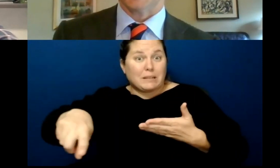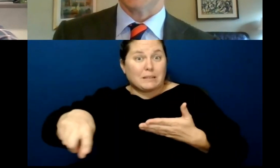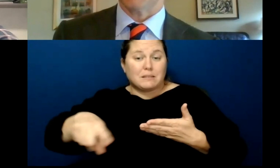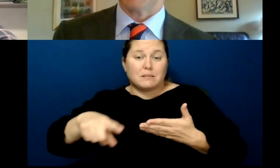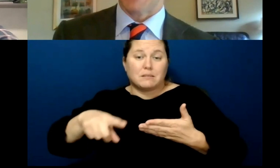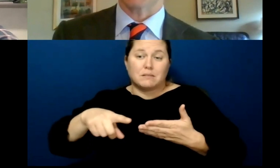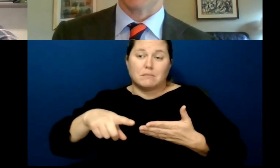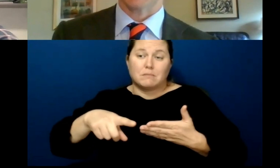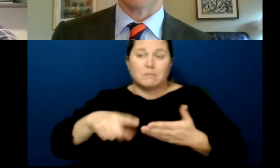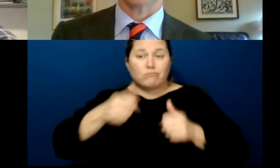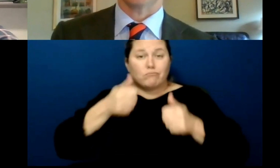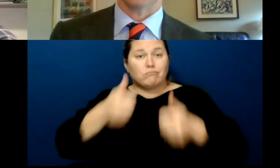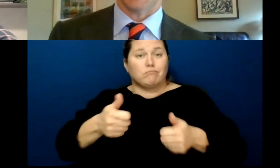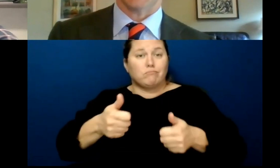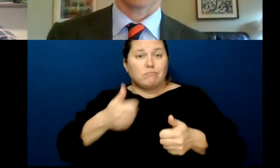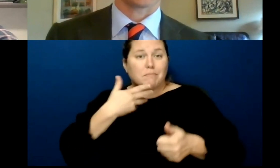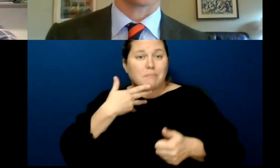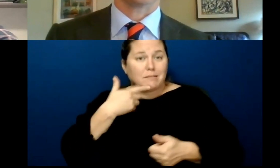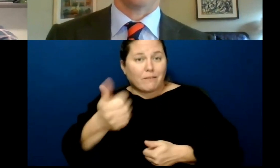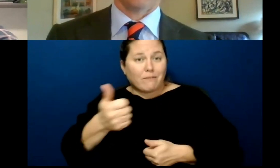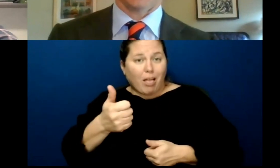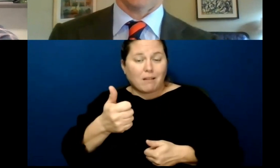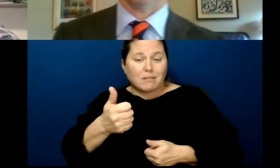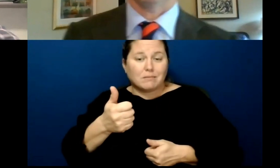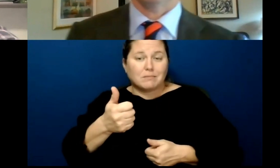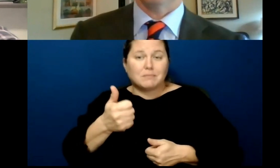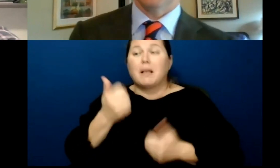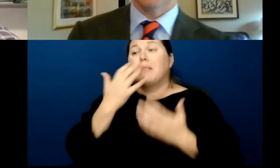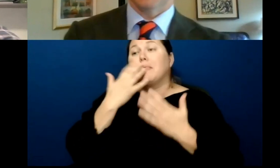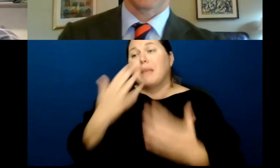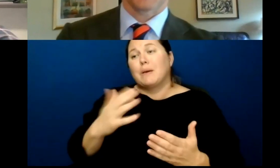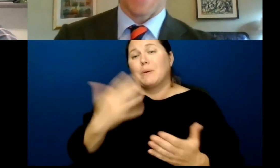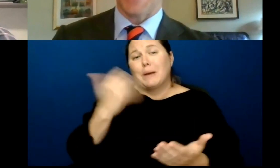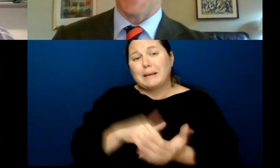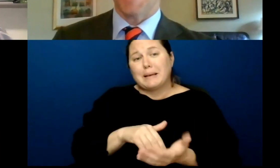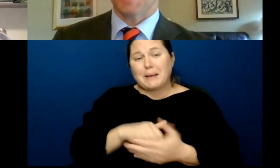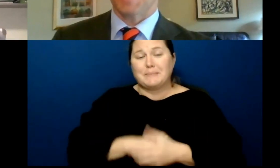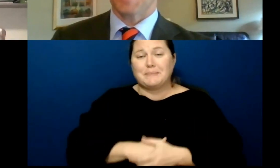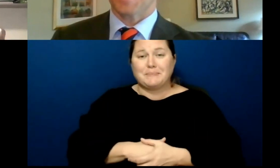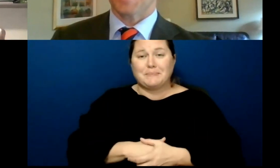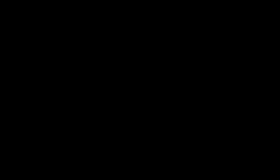school, and have a great rest of your day. Thank you again. Thank you. Thank you.